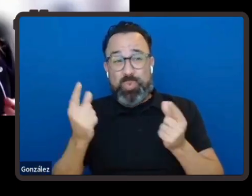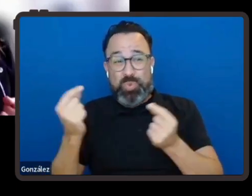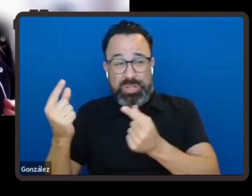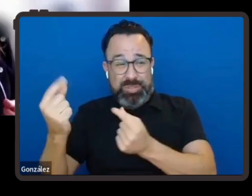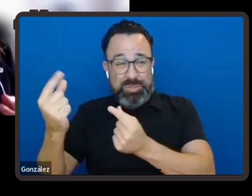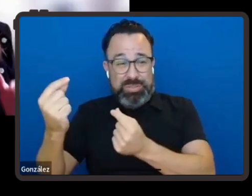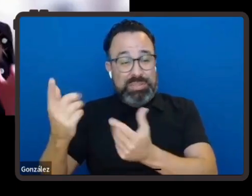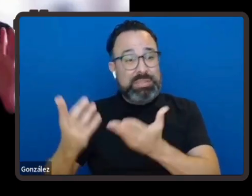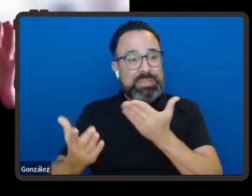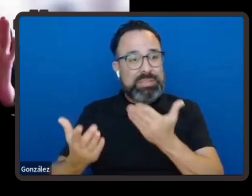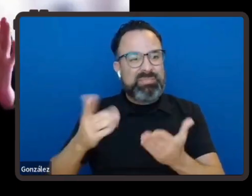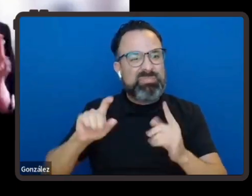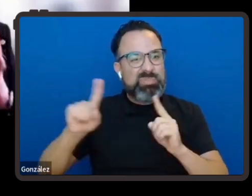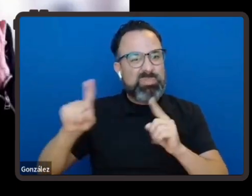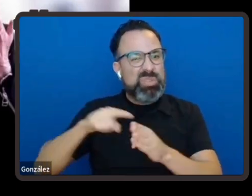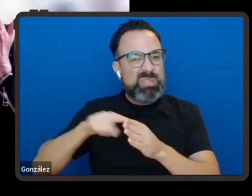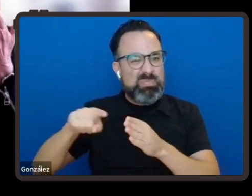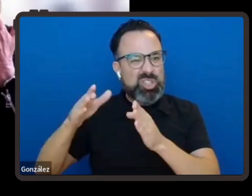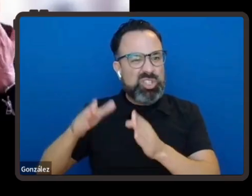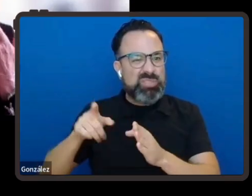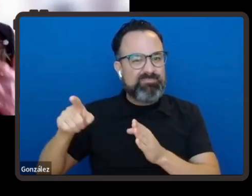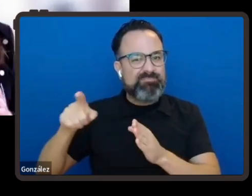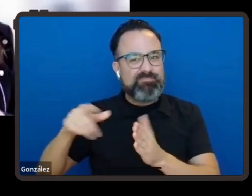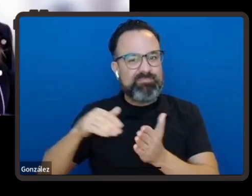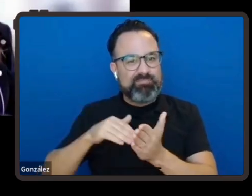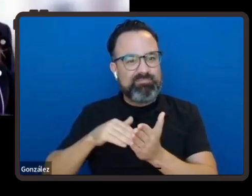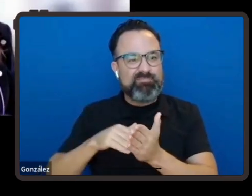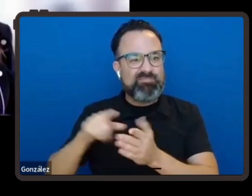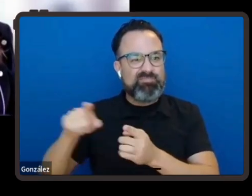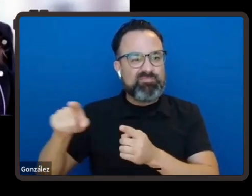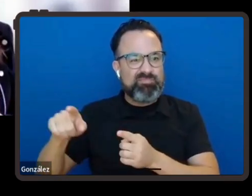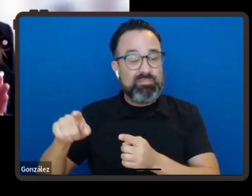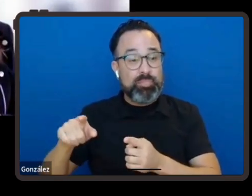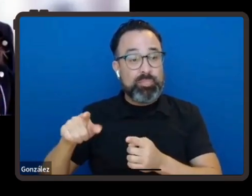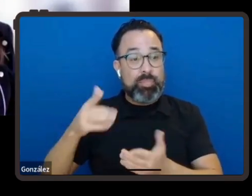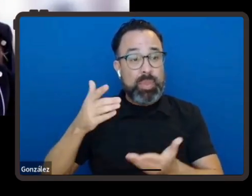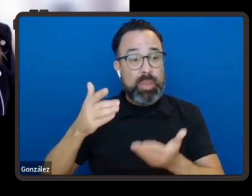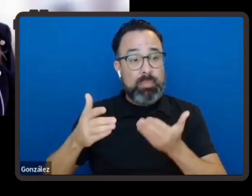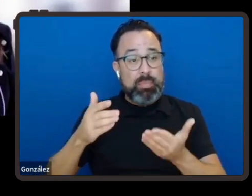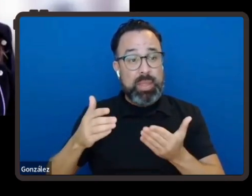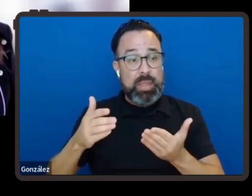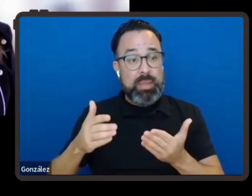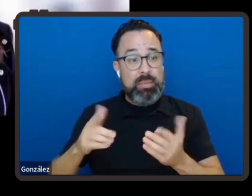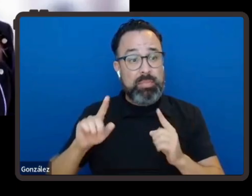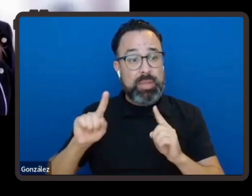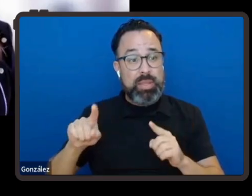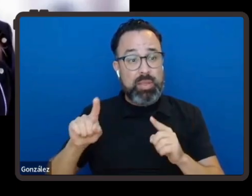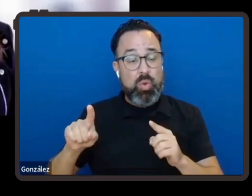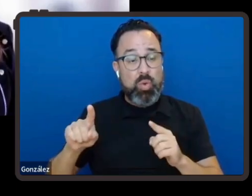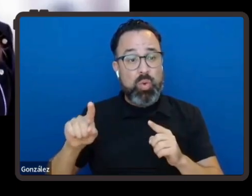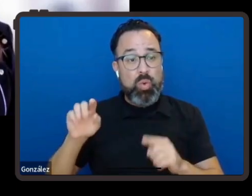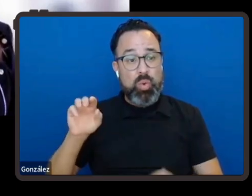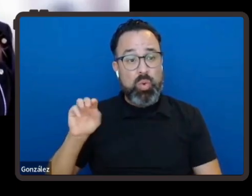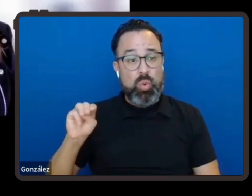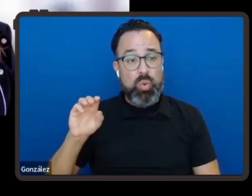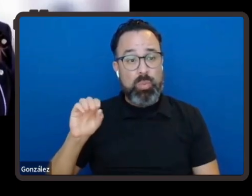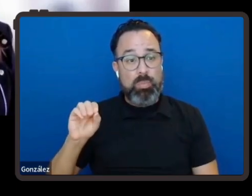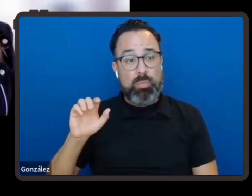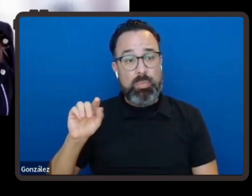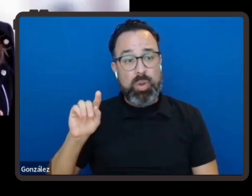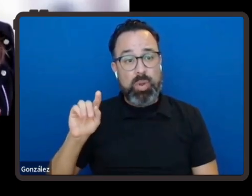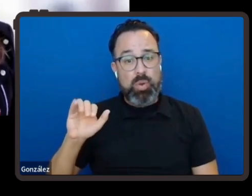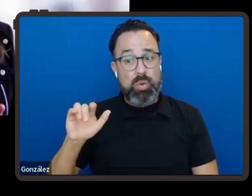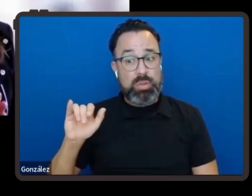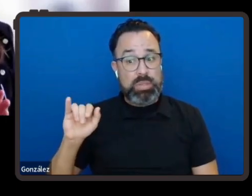gut specialist. And I would point people to motility gut. That's becoming very common now. It wasn't about 10 years